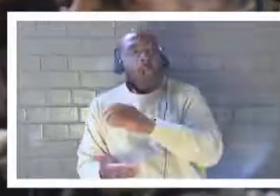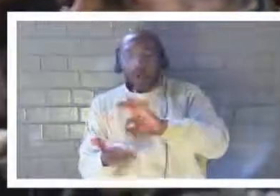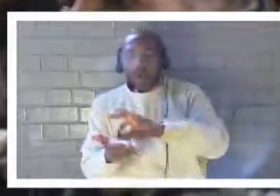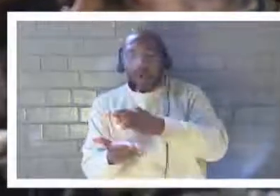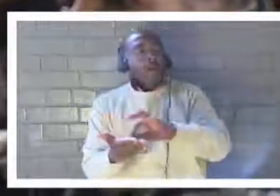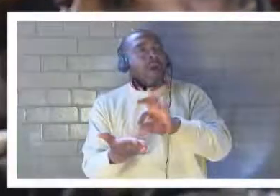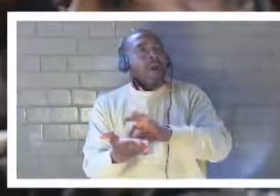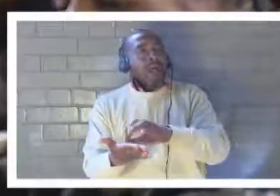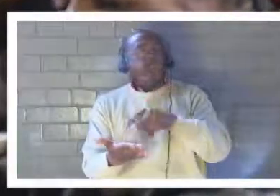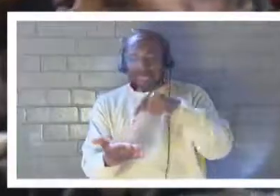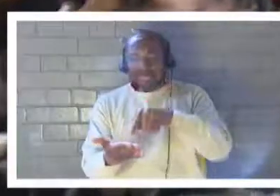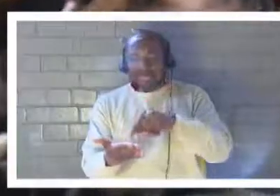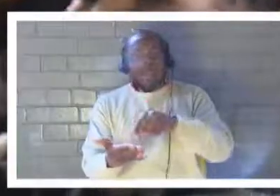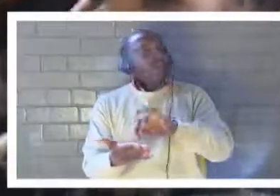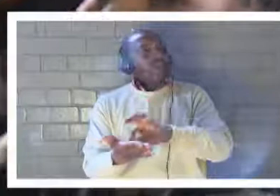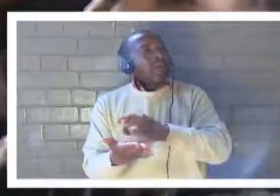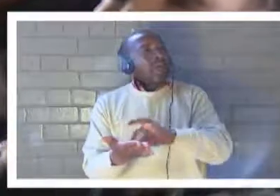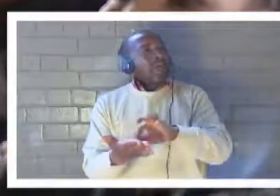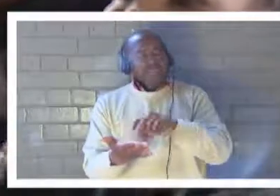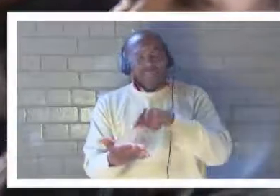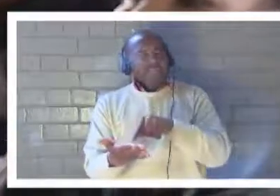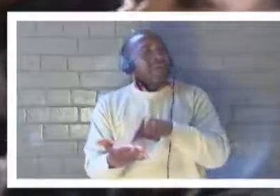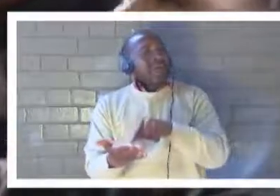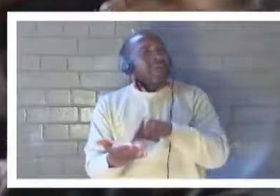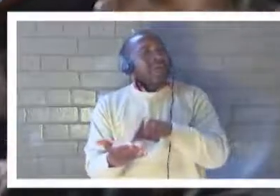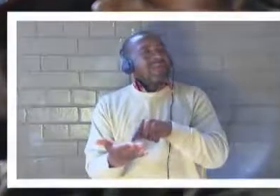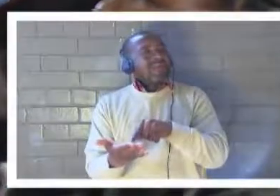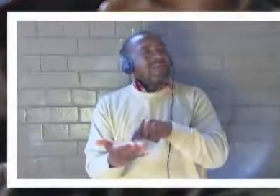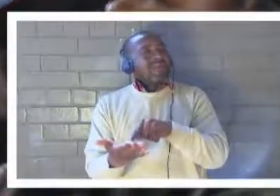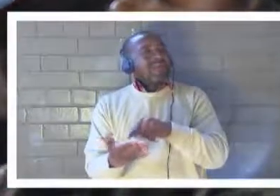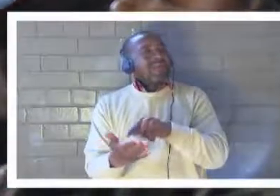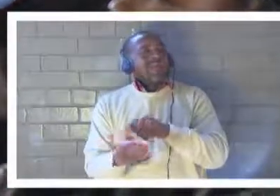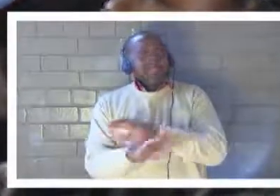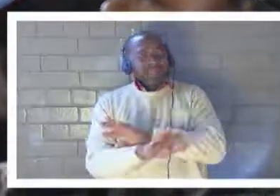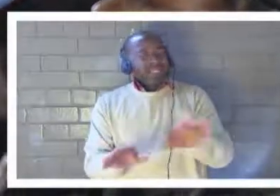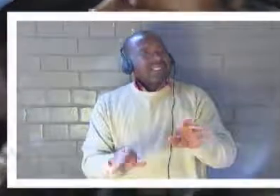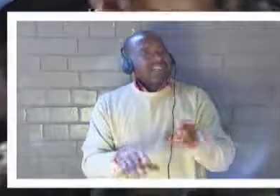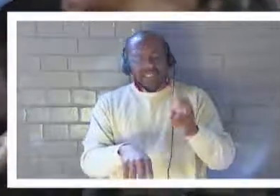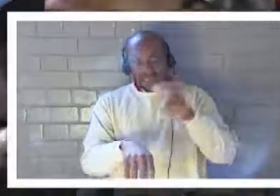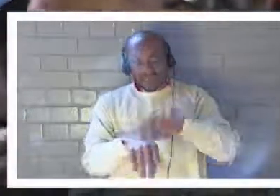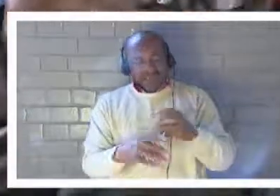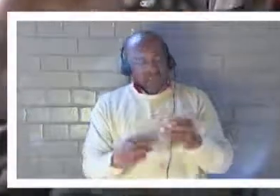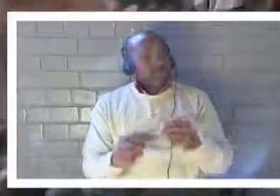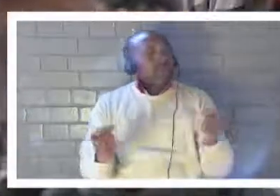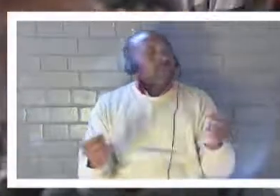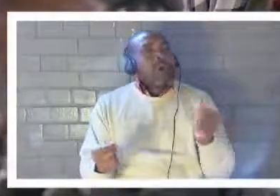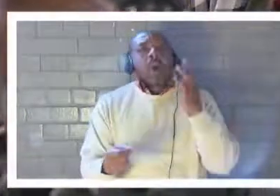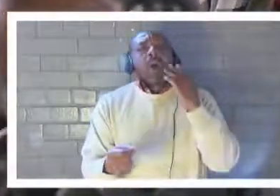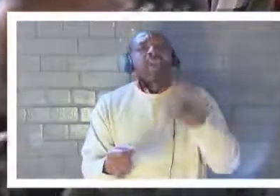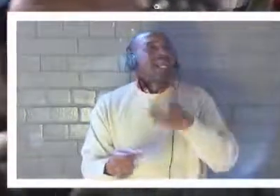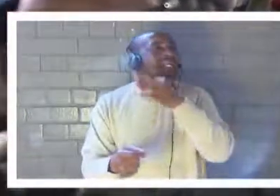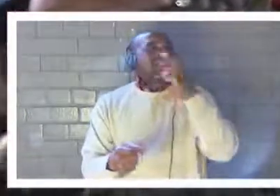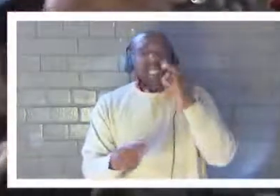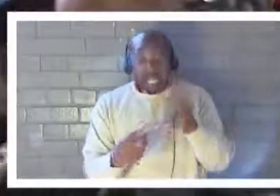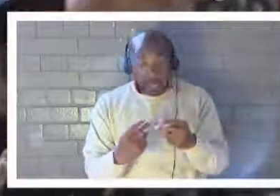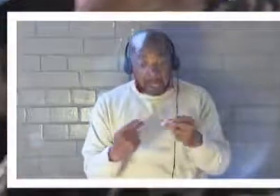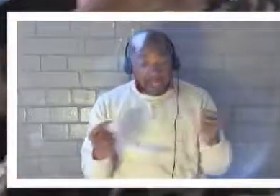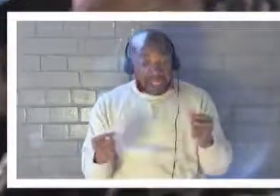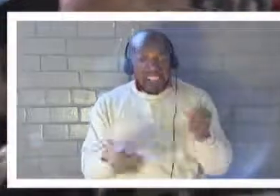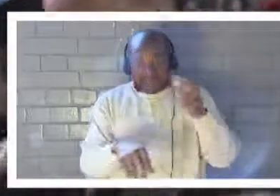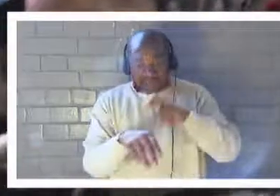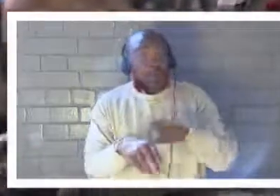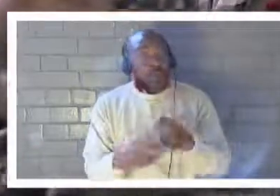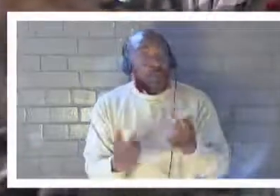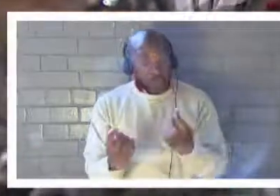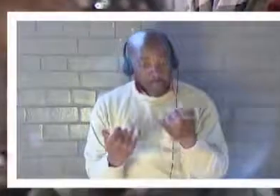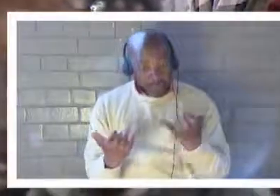emergency. Emergency must be treated as such. And the other things that we had here, I think what my colleagues have given